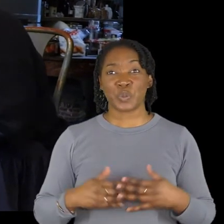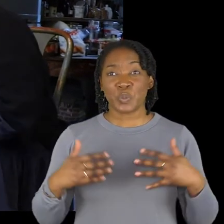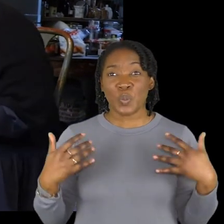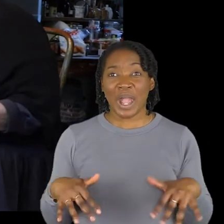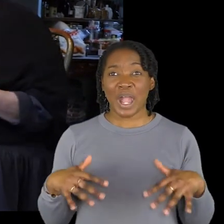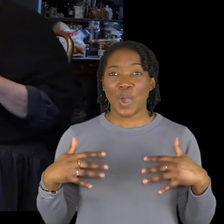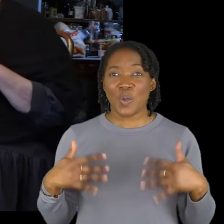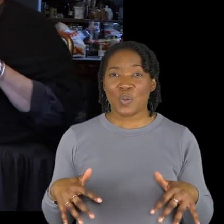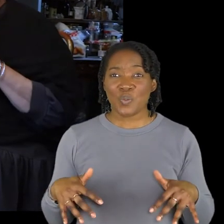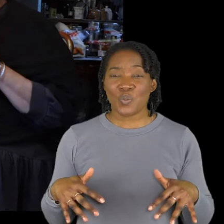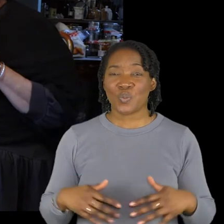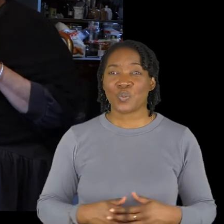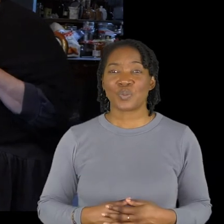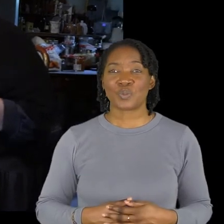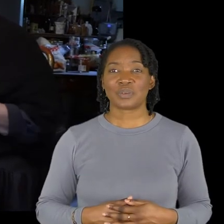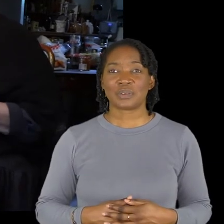Wow.